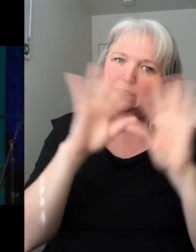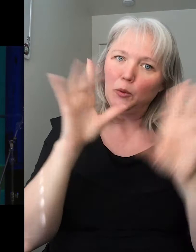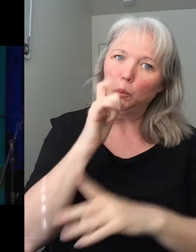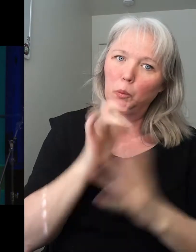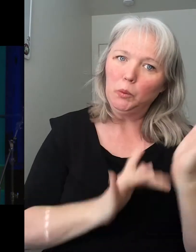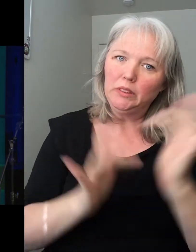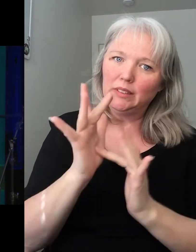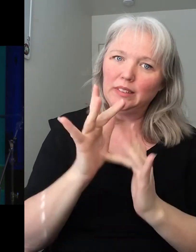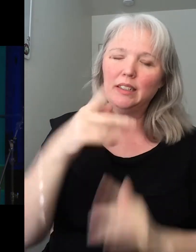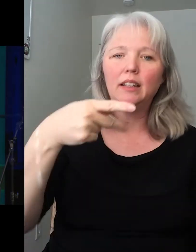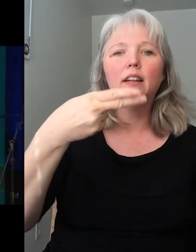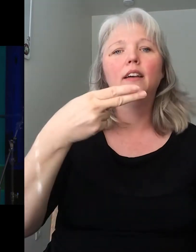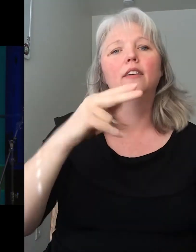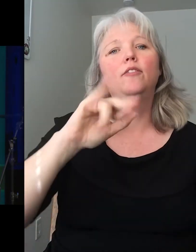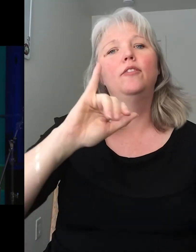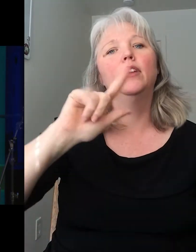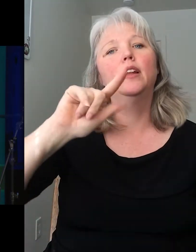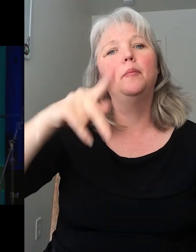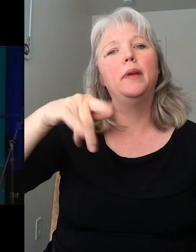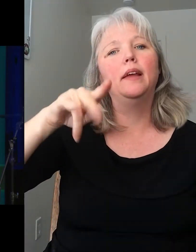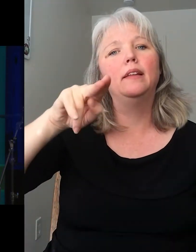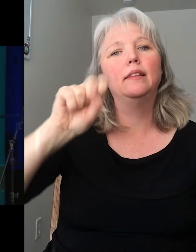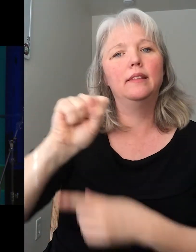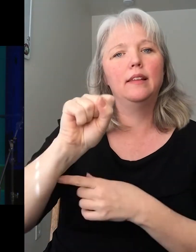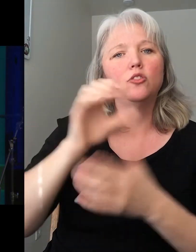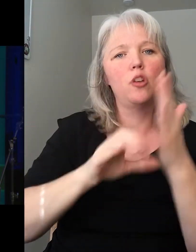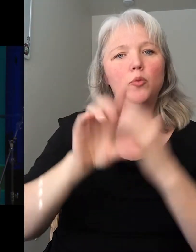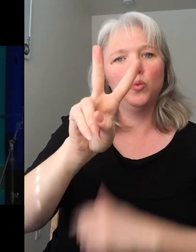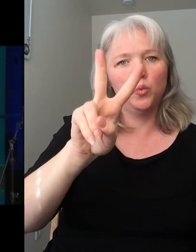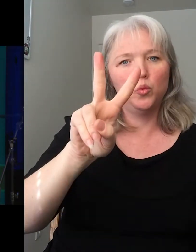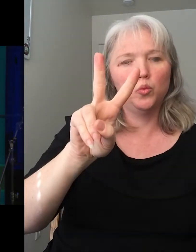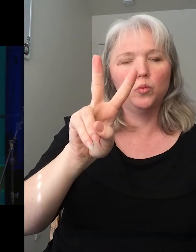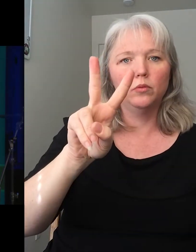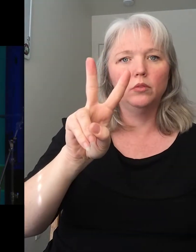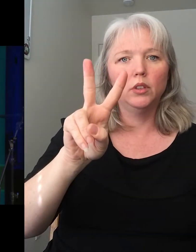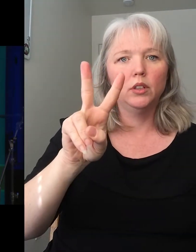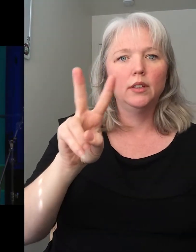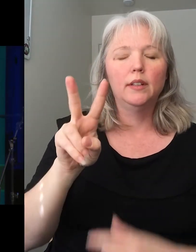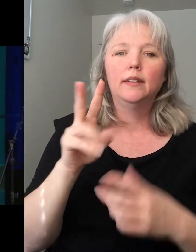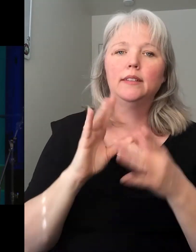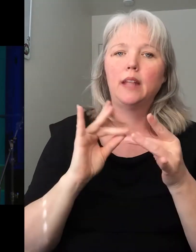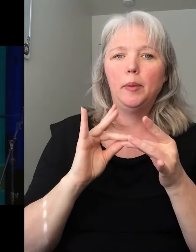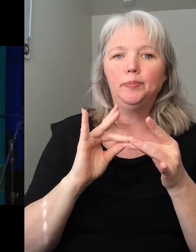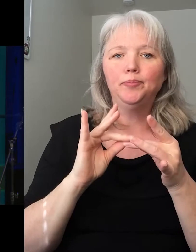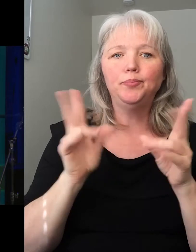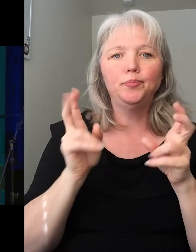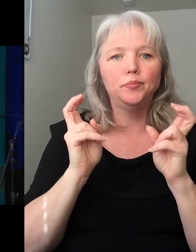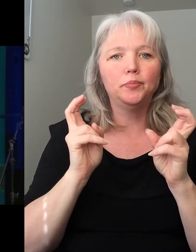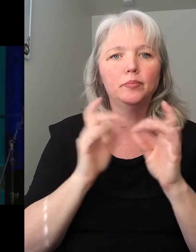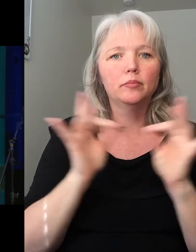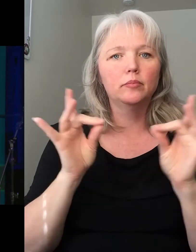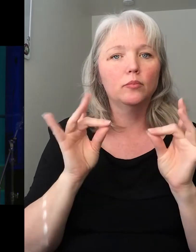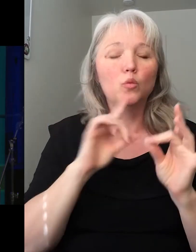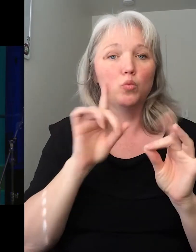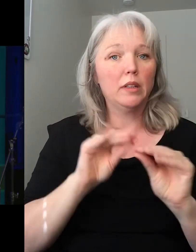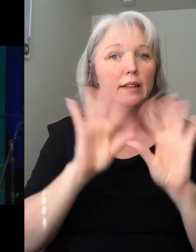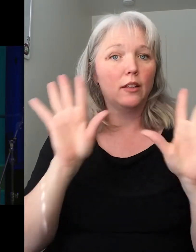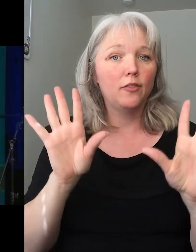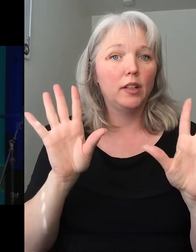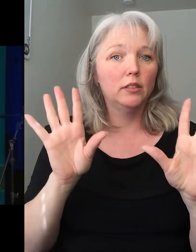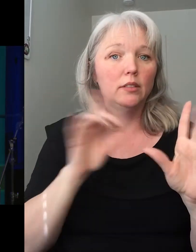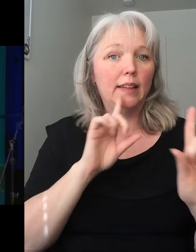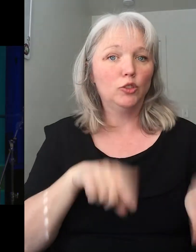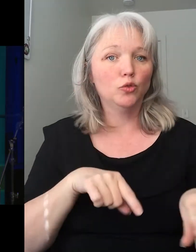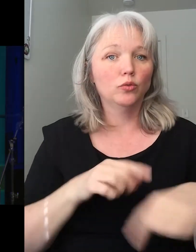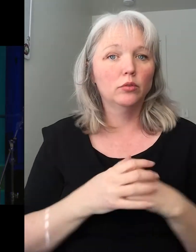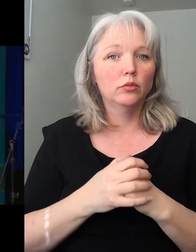is. In Philippians 2, if you want to look it up, in Philippians 2, there's a statement given that clarifies all